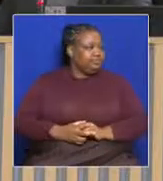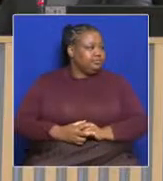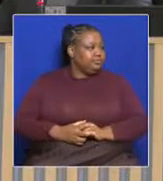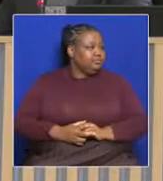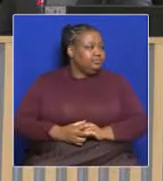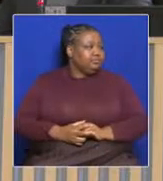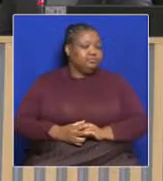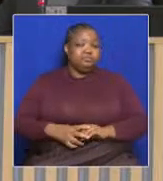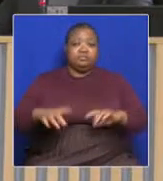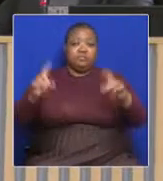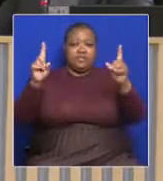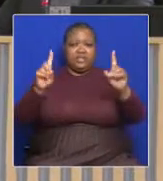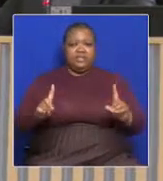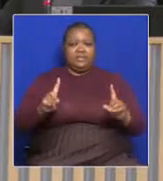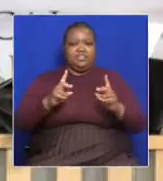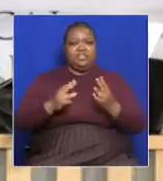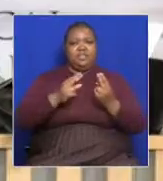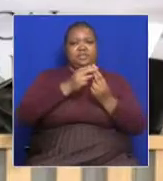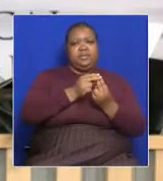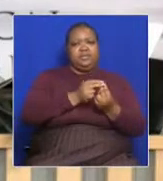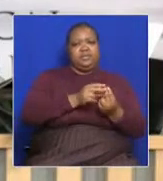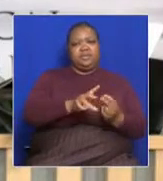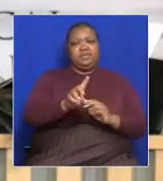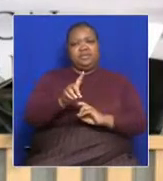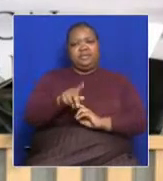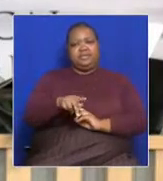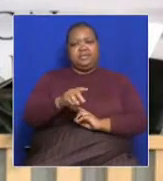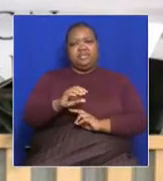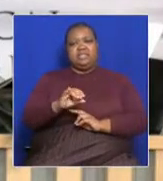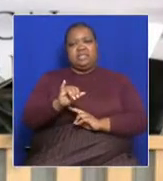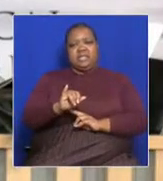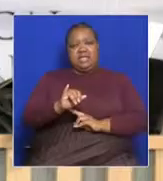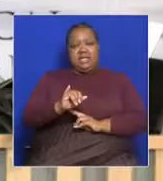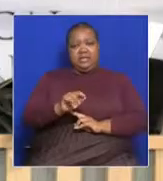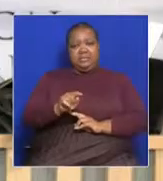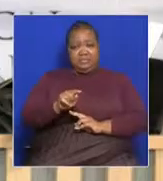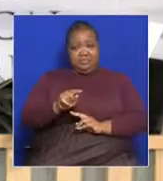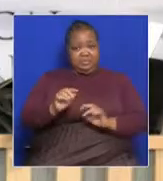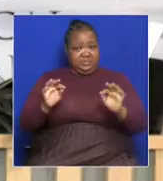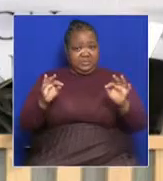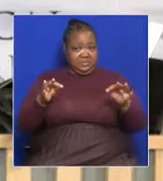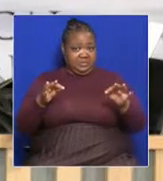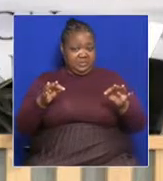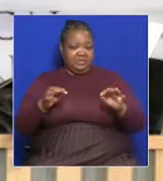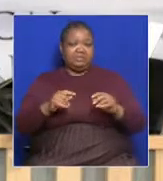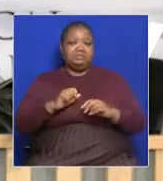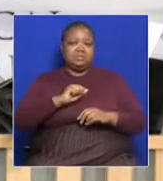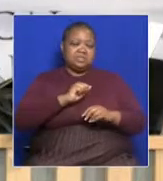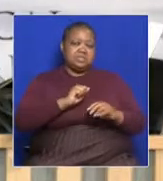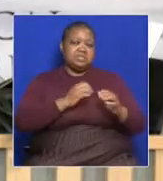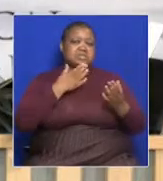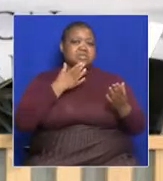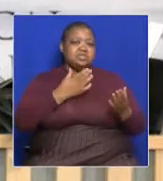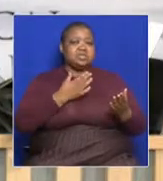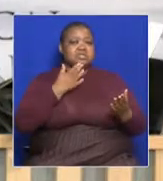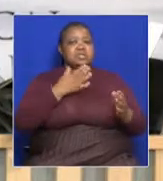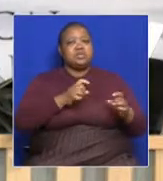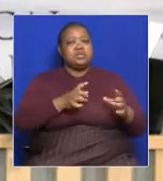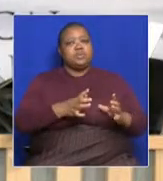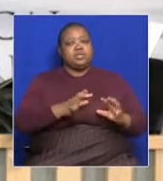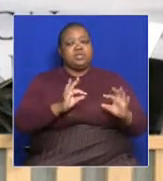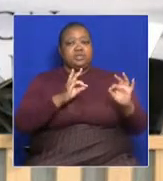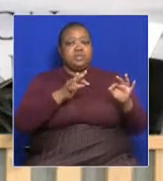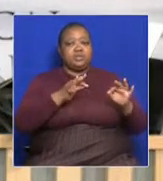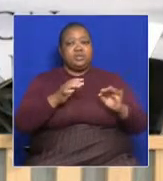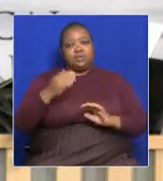other words, DPCI? DPCI, that's correct. That's correct. Thank you, Commissioner. So we know, if one looks at the instruction